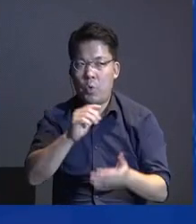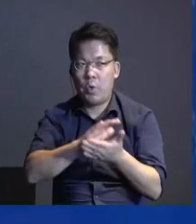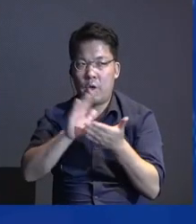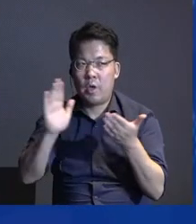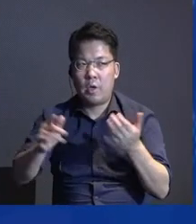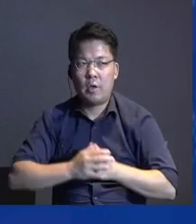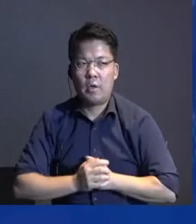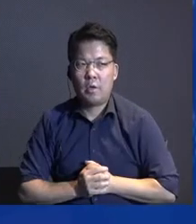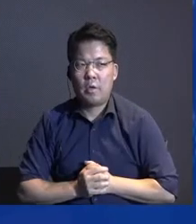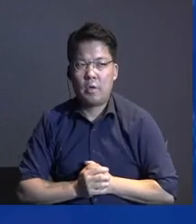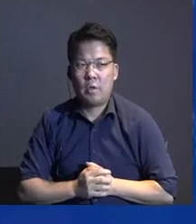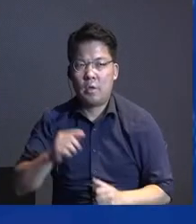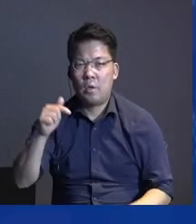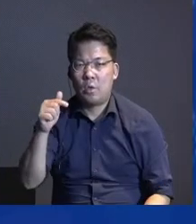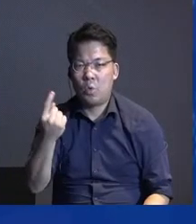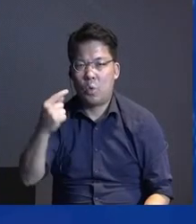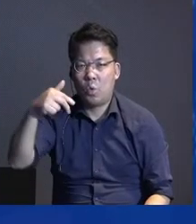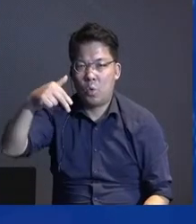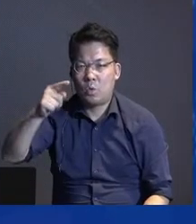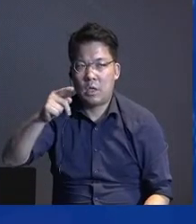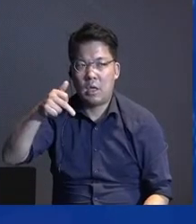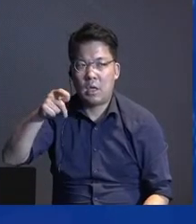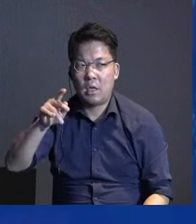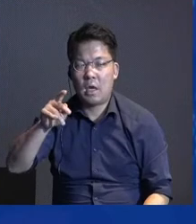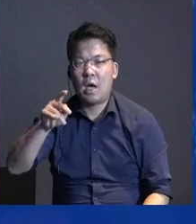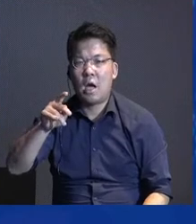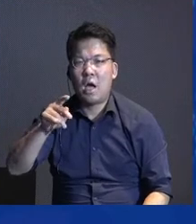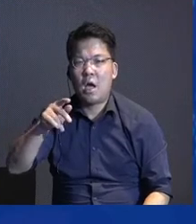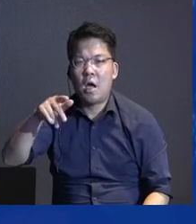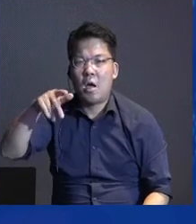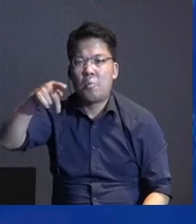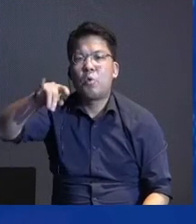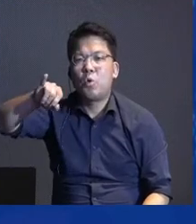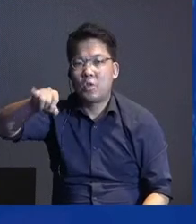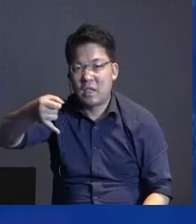NGOs, Noge-zaka Glocal. So I'll share my slide.